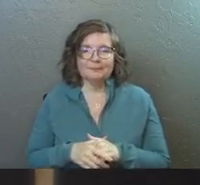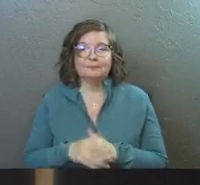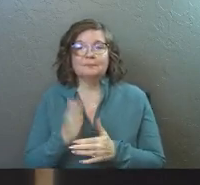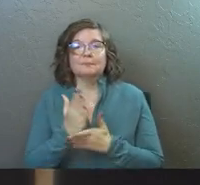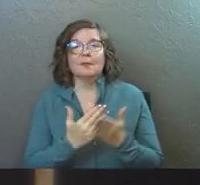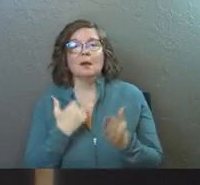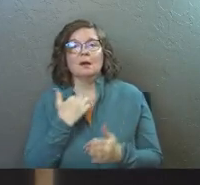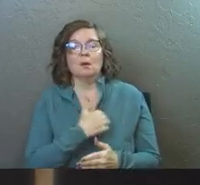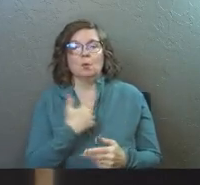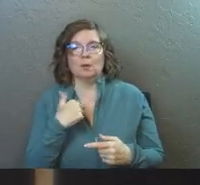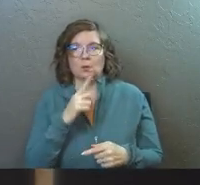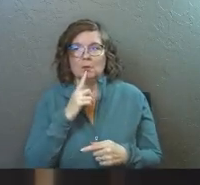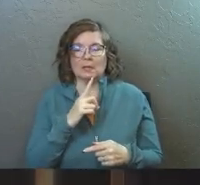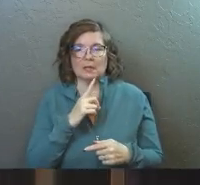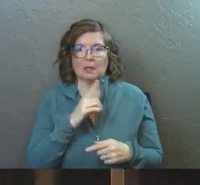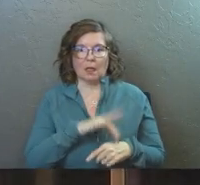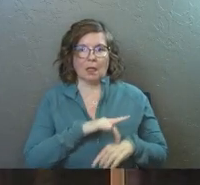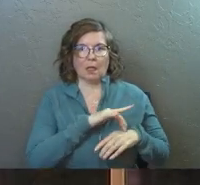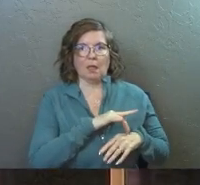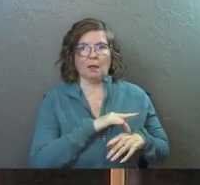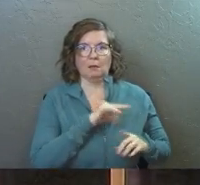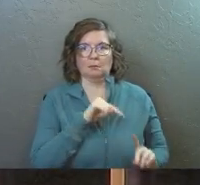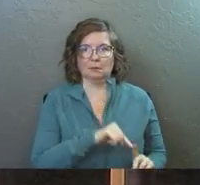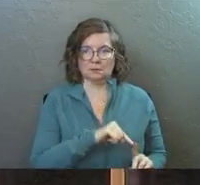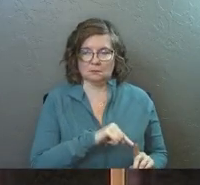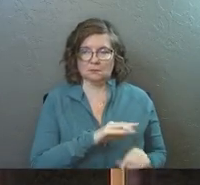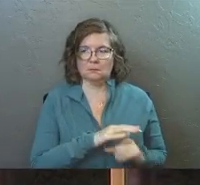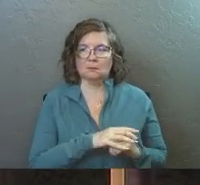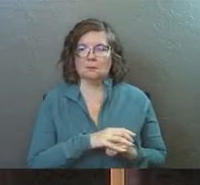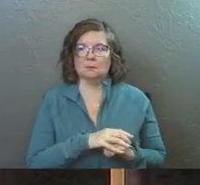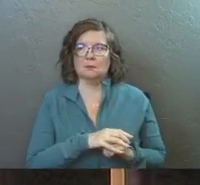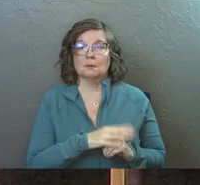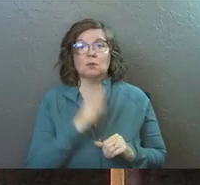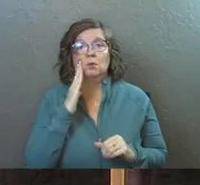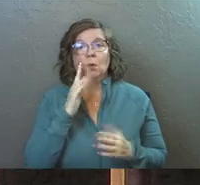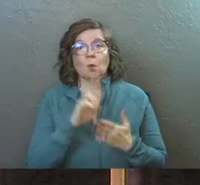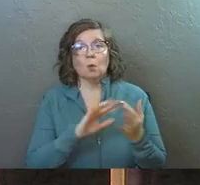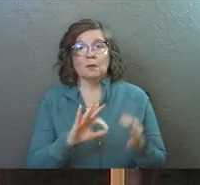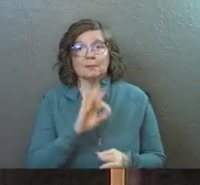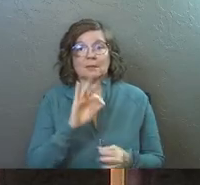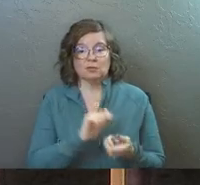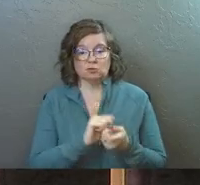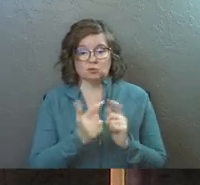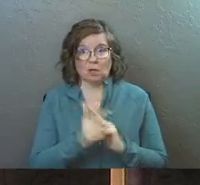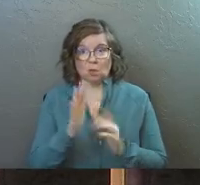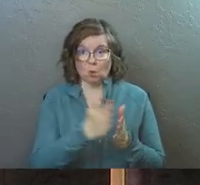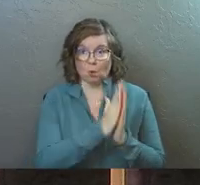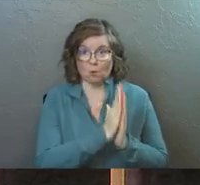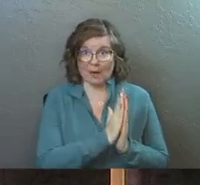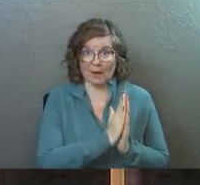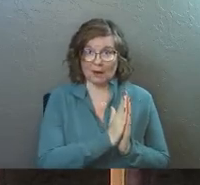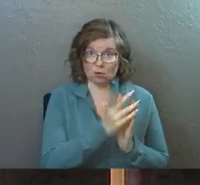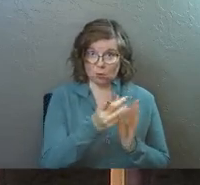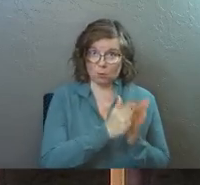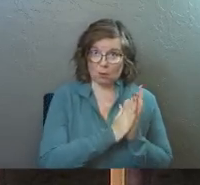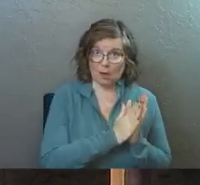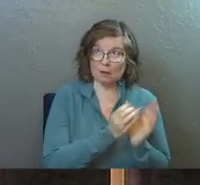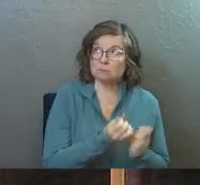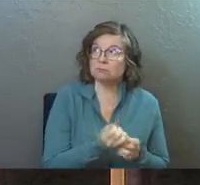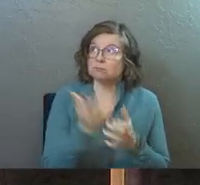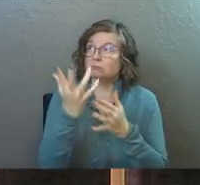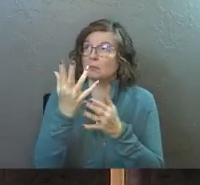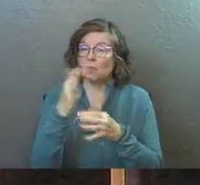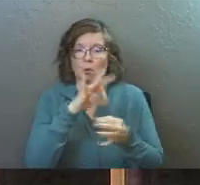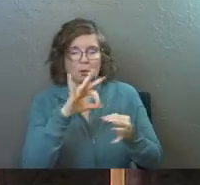And some of us, we get really hung up on this. Do you know the Holy Spirit translates your prayers for you? The